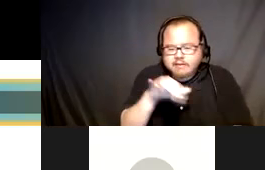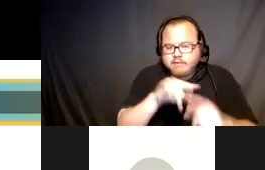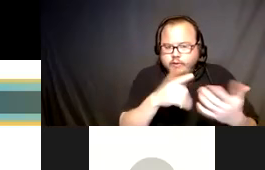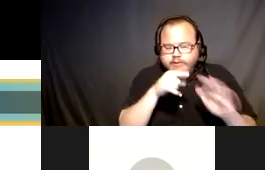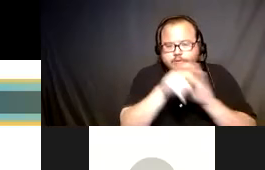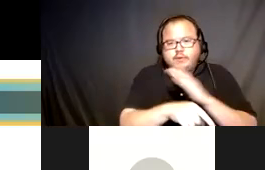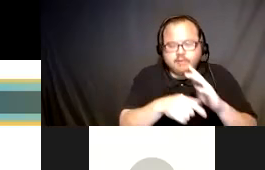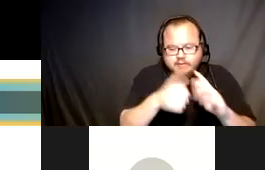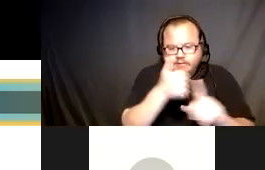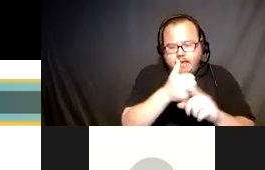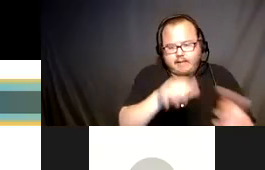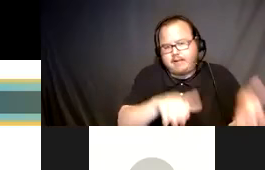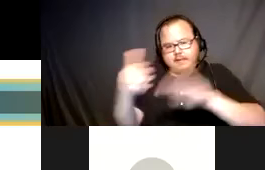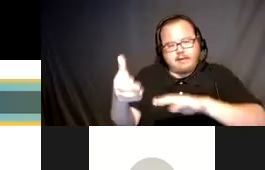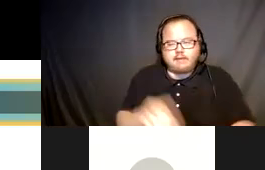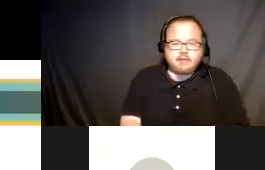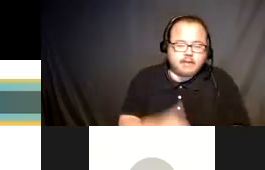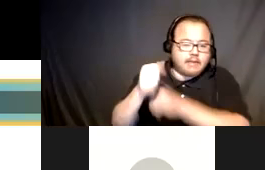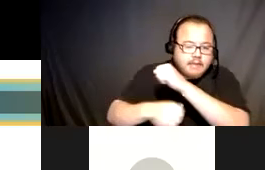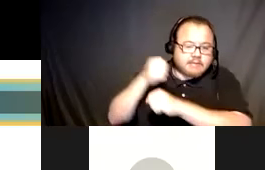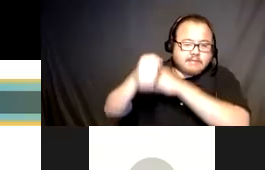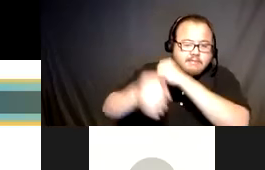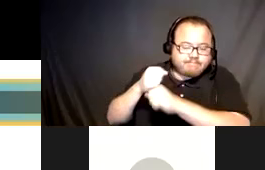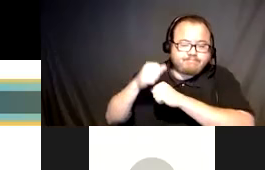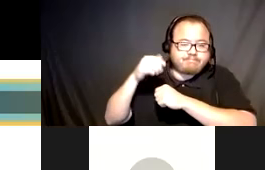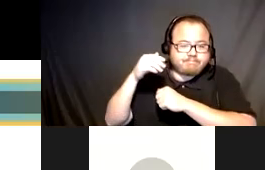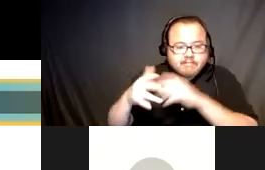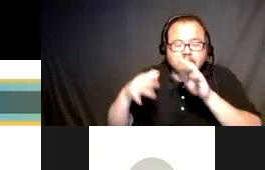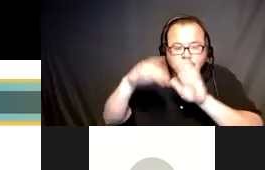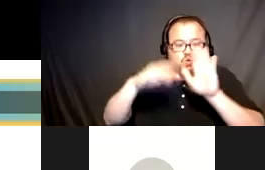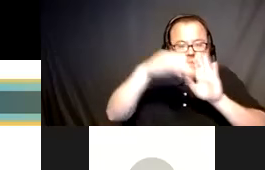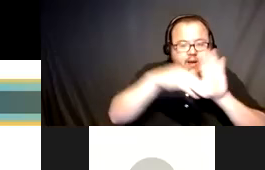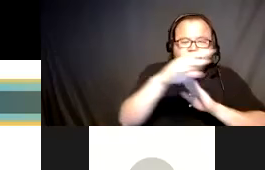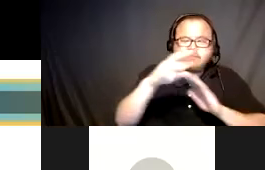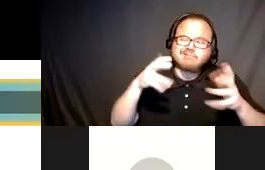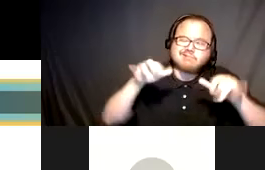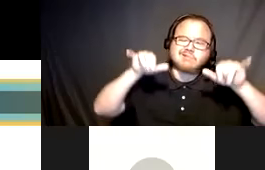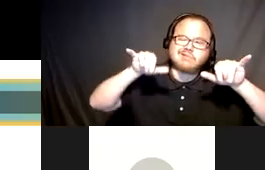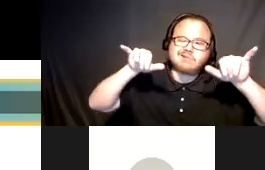deaths. The year-to-year trends stay pretty much the same.